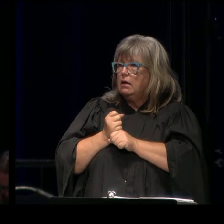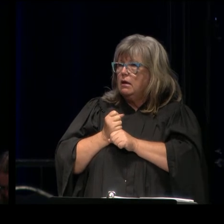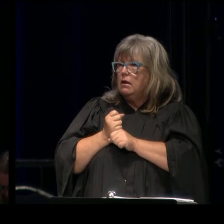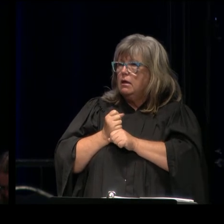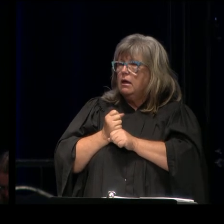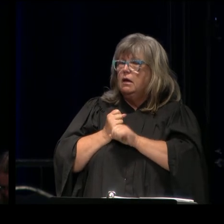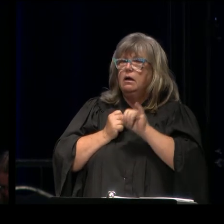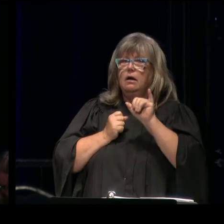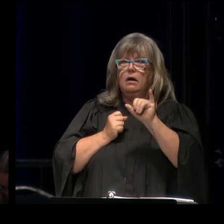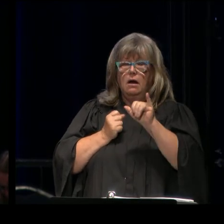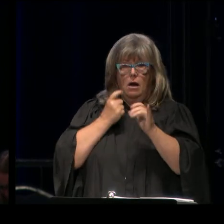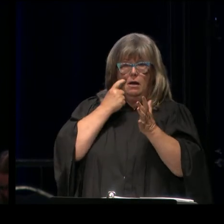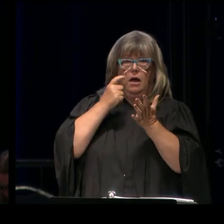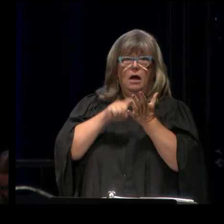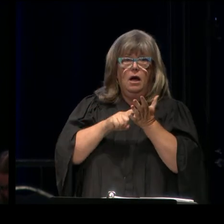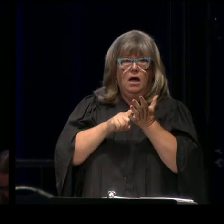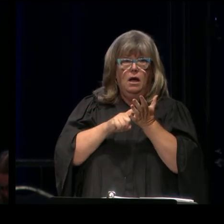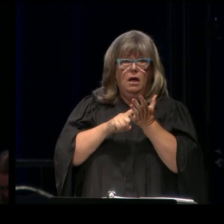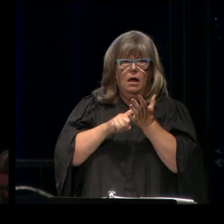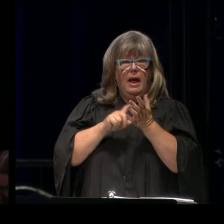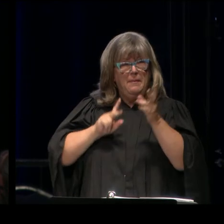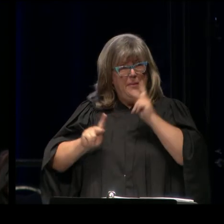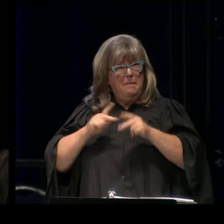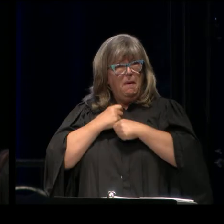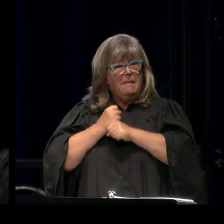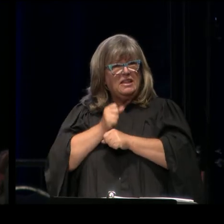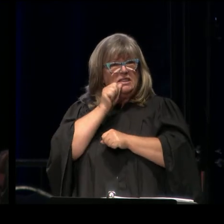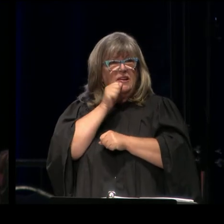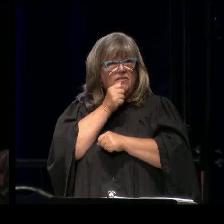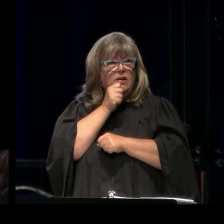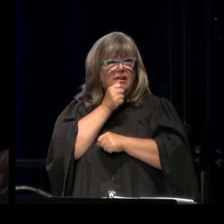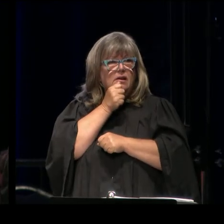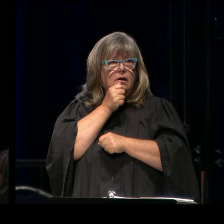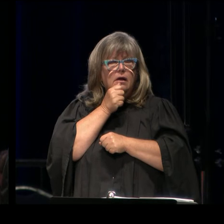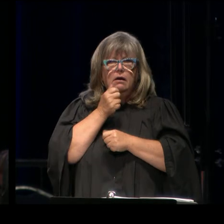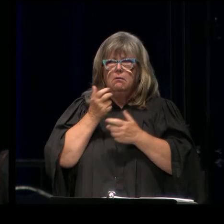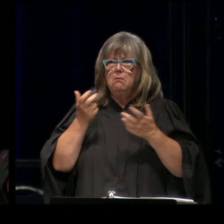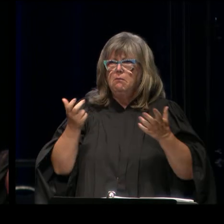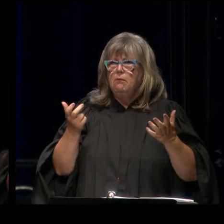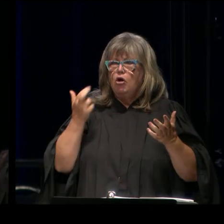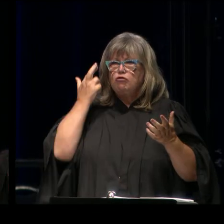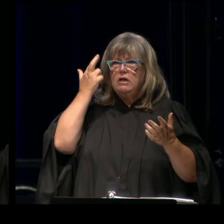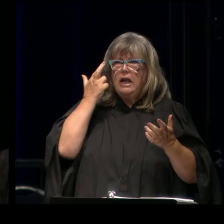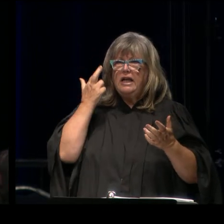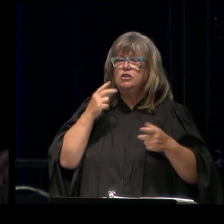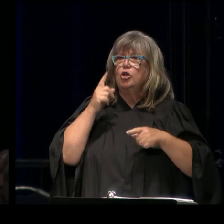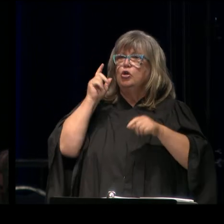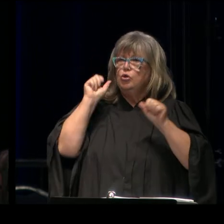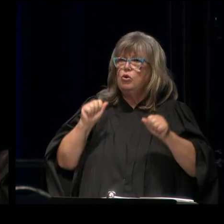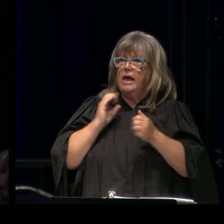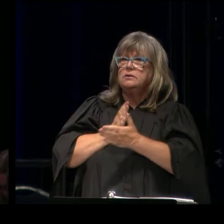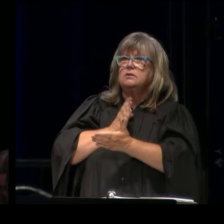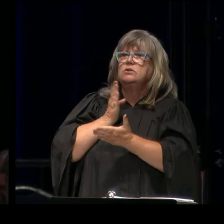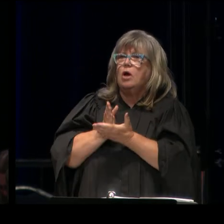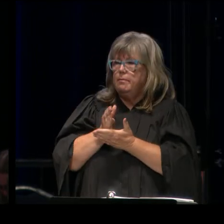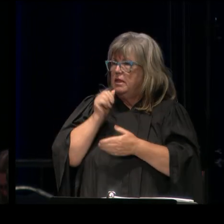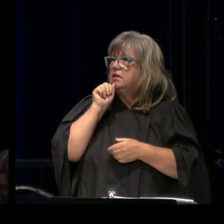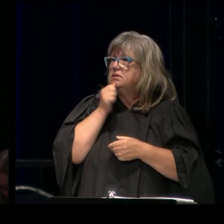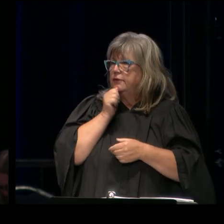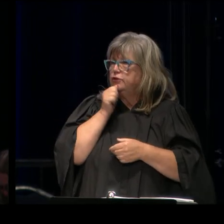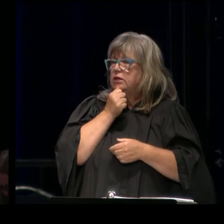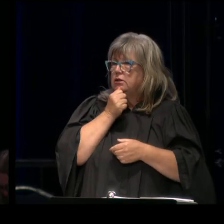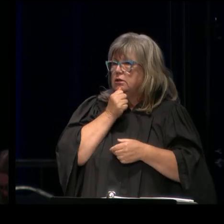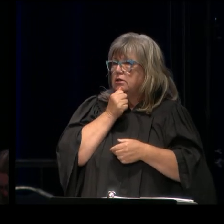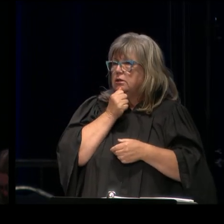begin. Because it's man-made, what can we do and what can you do to unmade it? I believe there